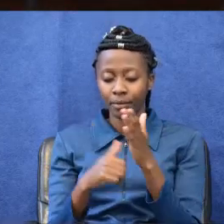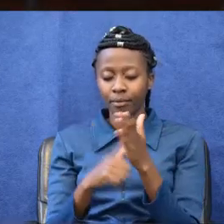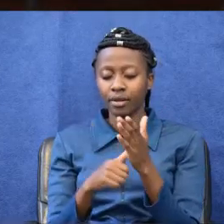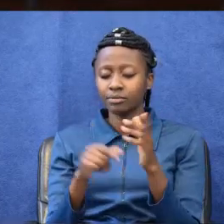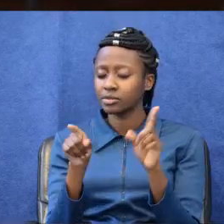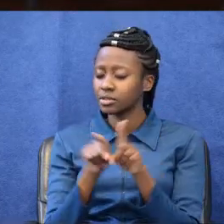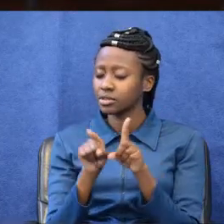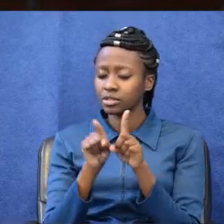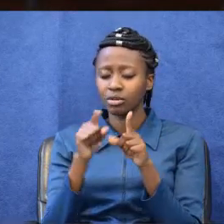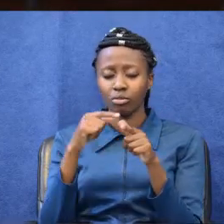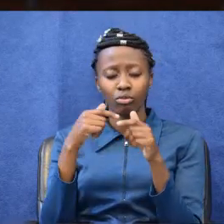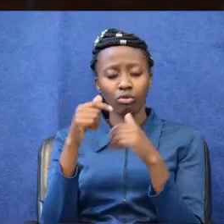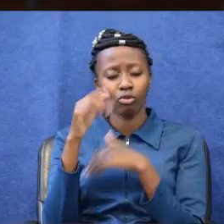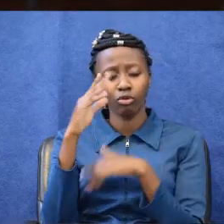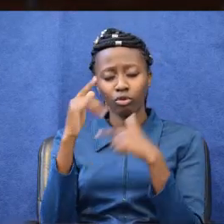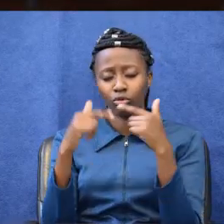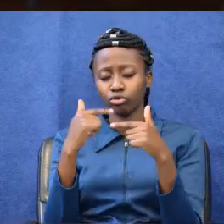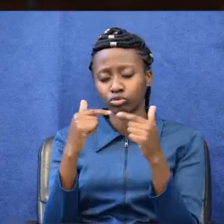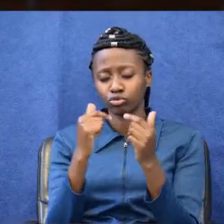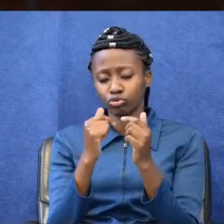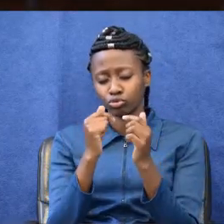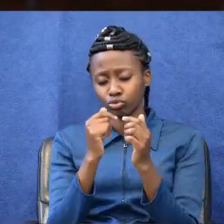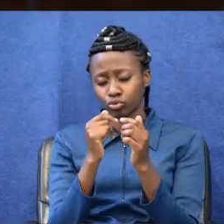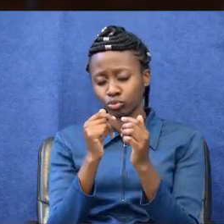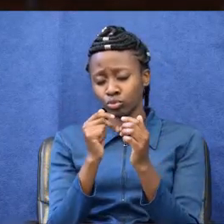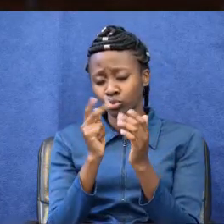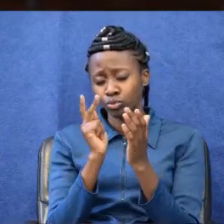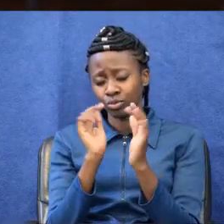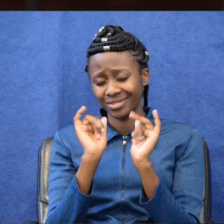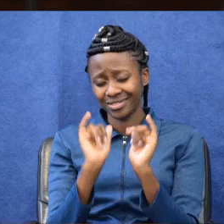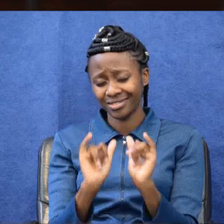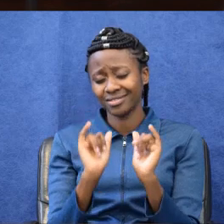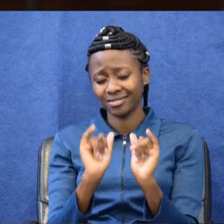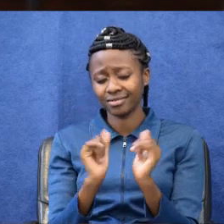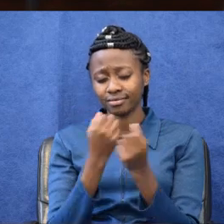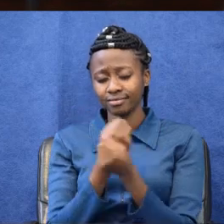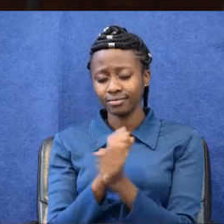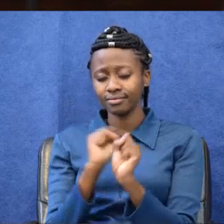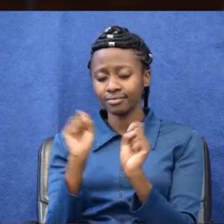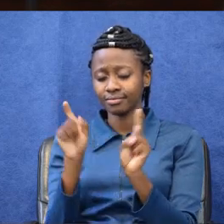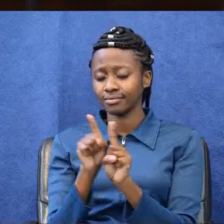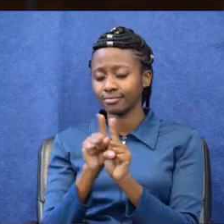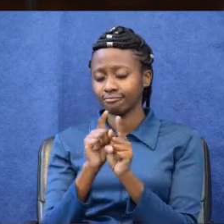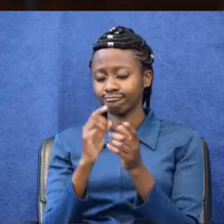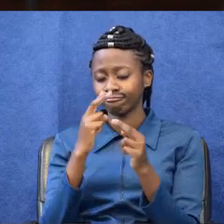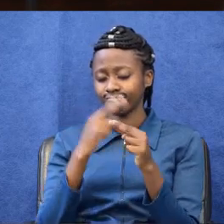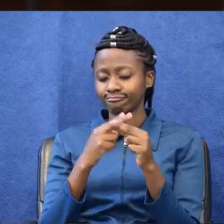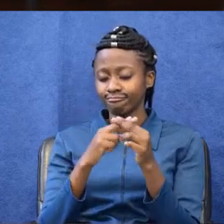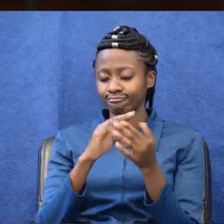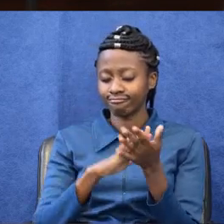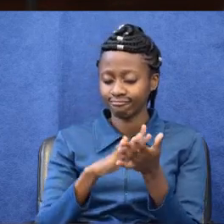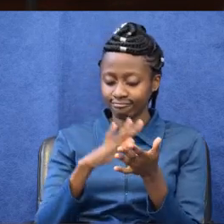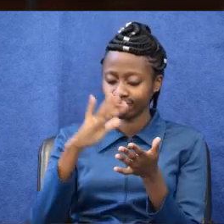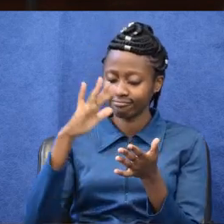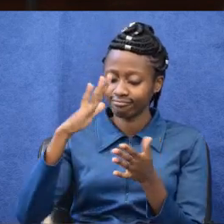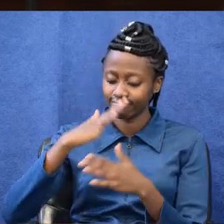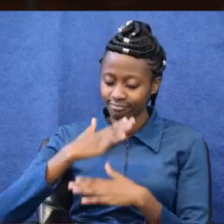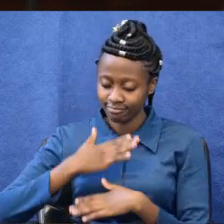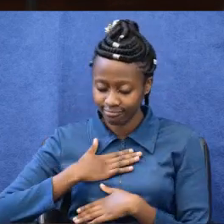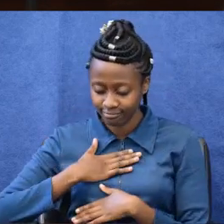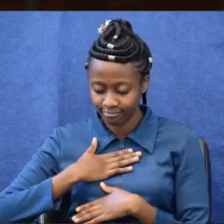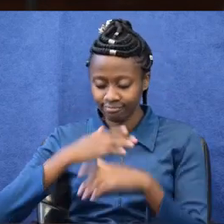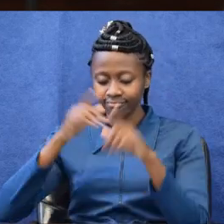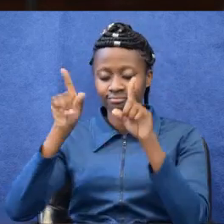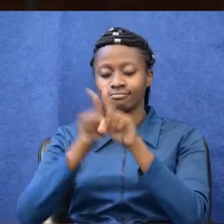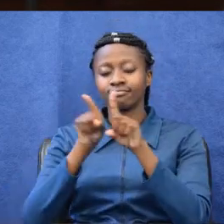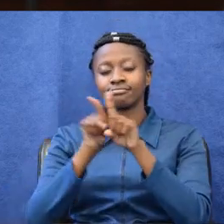safe. And the Lord Almighty, at the end of it all, your name shall be glorified, your name shall be honored. We pray for the parents